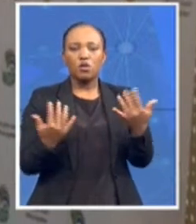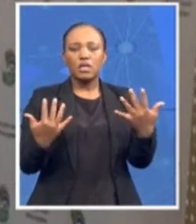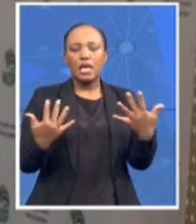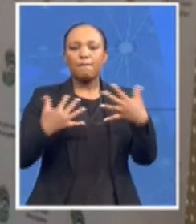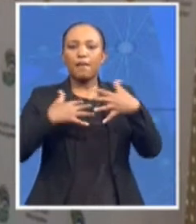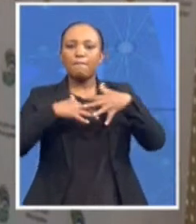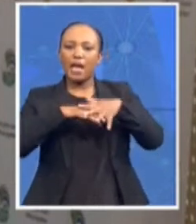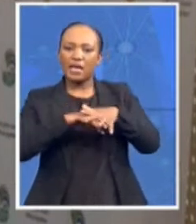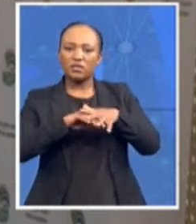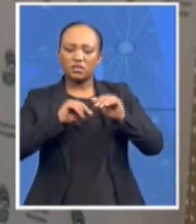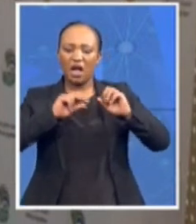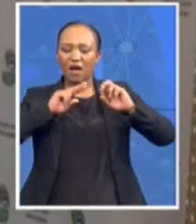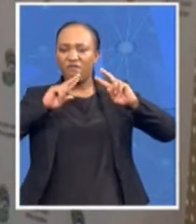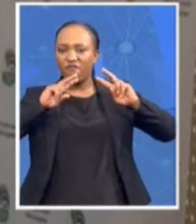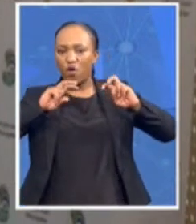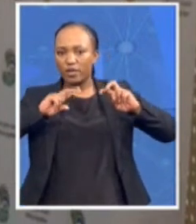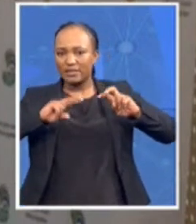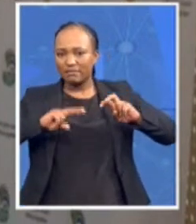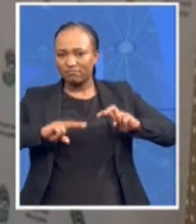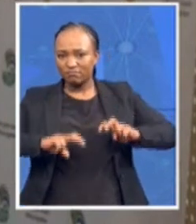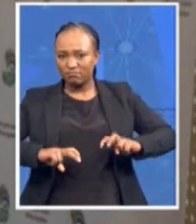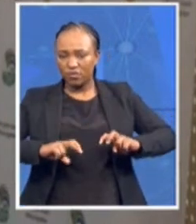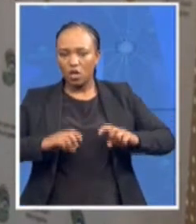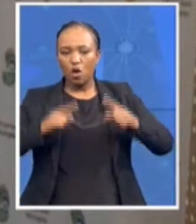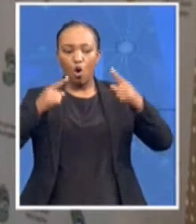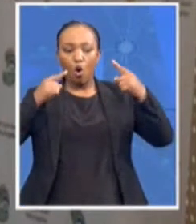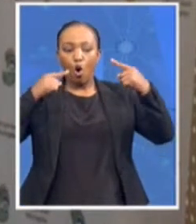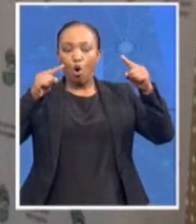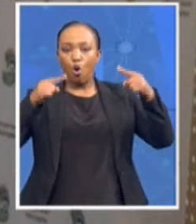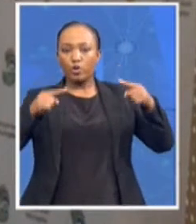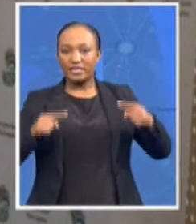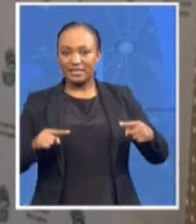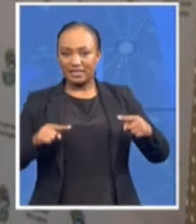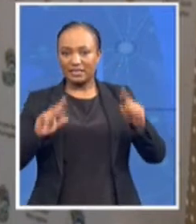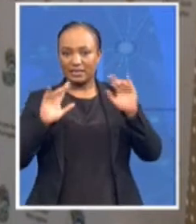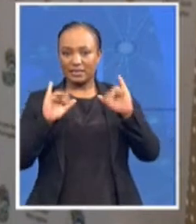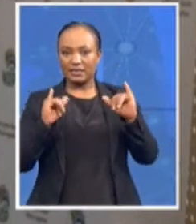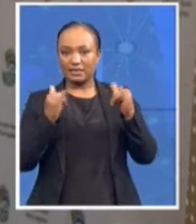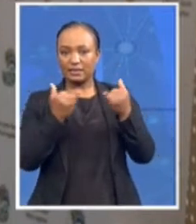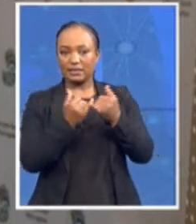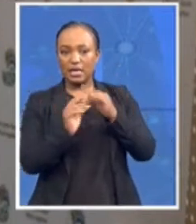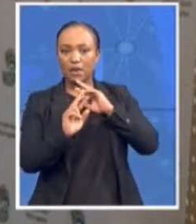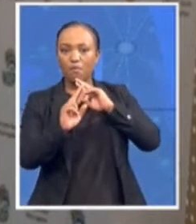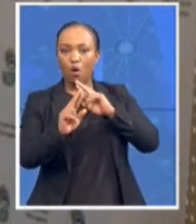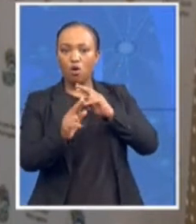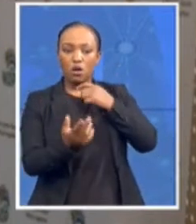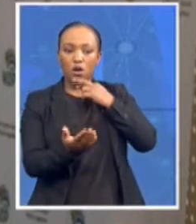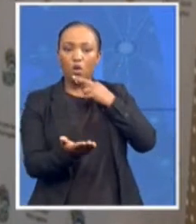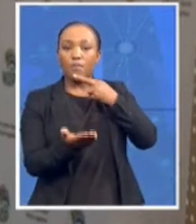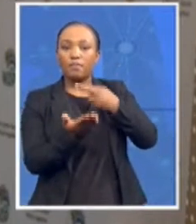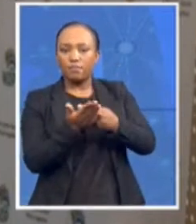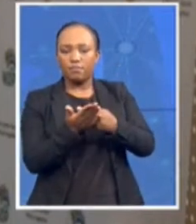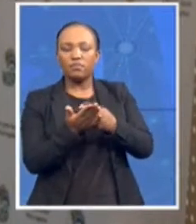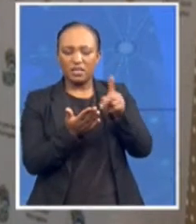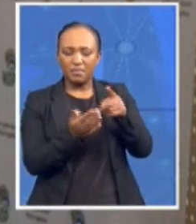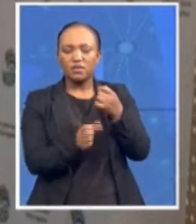audit firm, they must ensure that, amongst others, if there are funds which